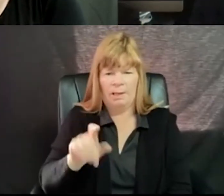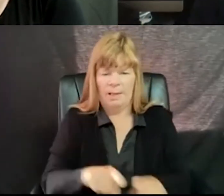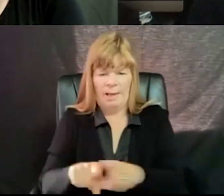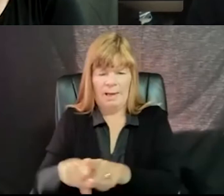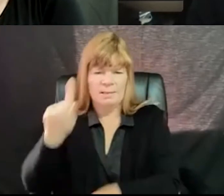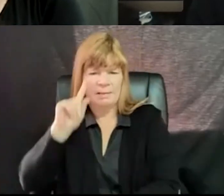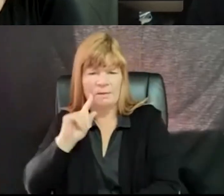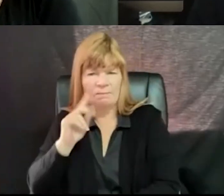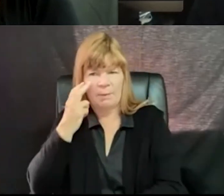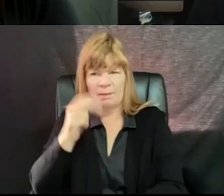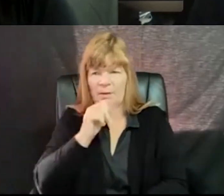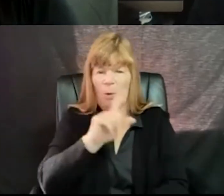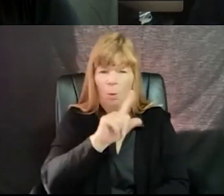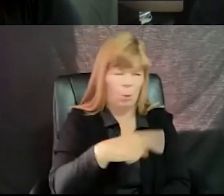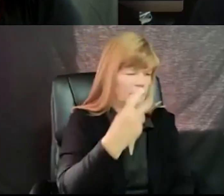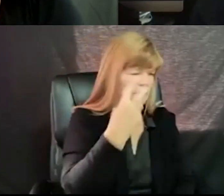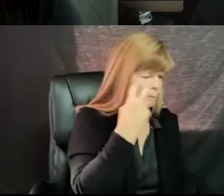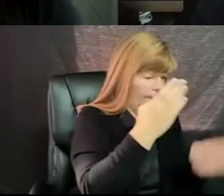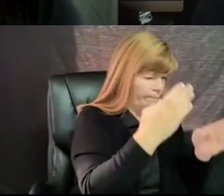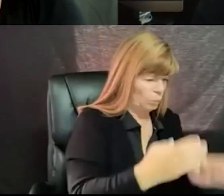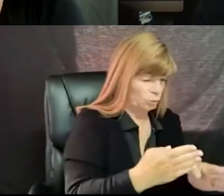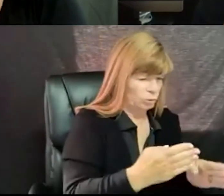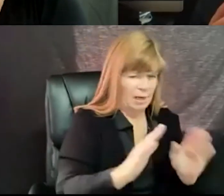as a blind person.